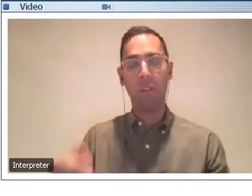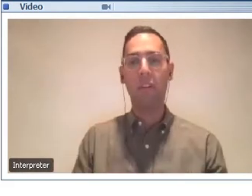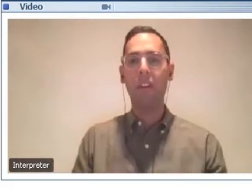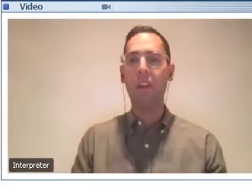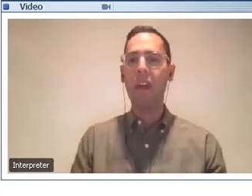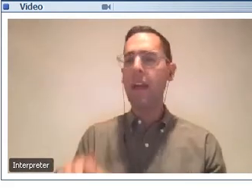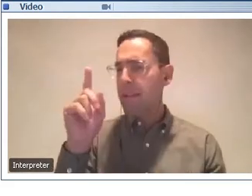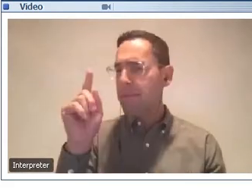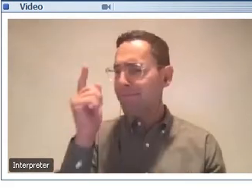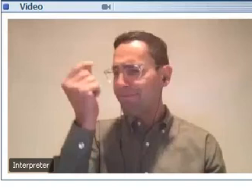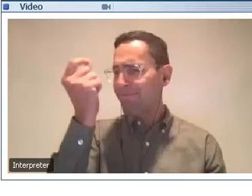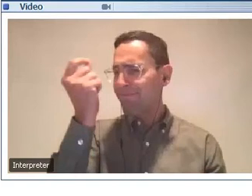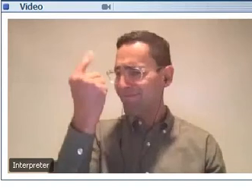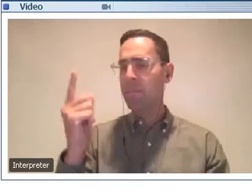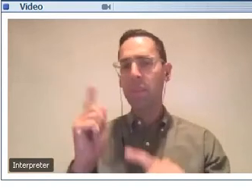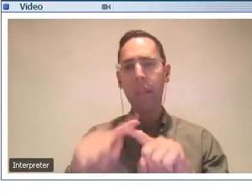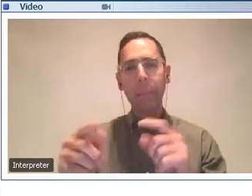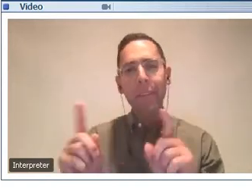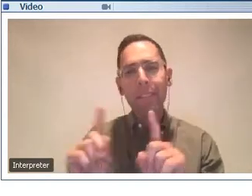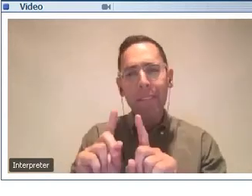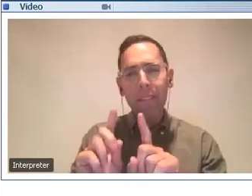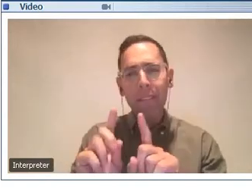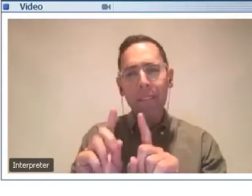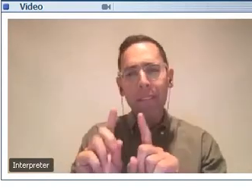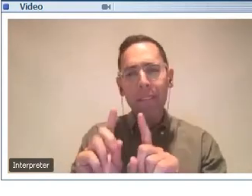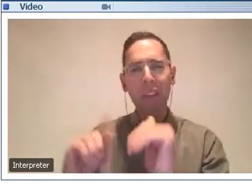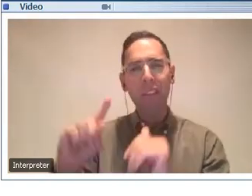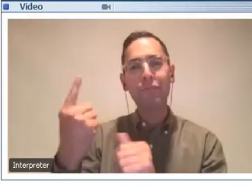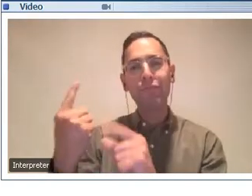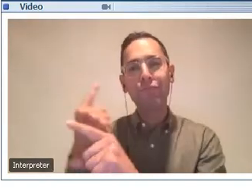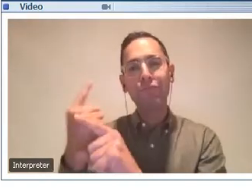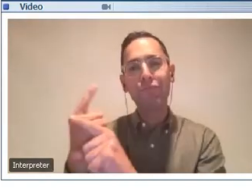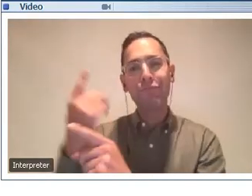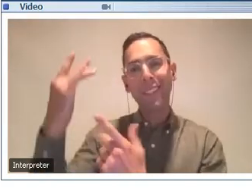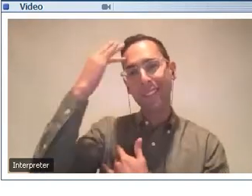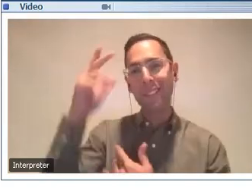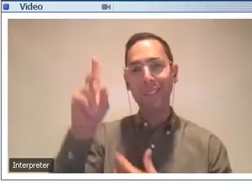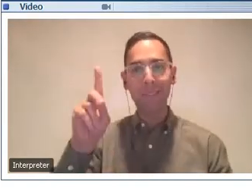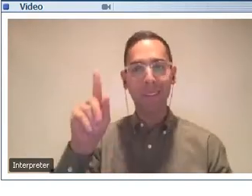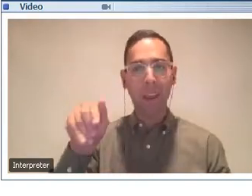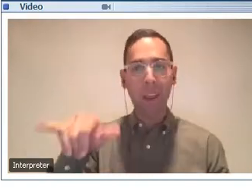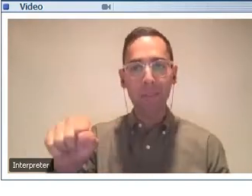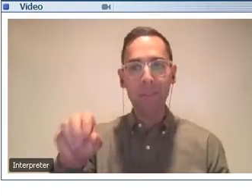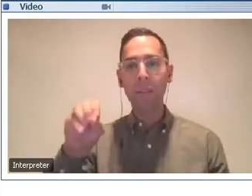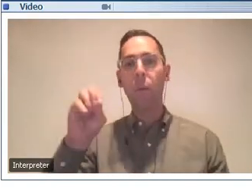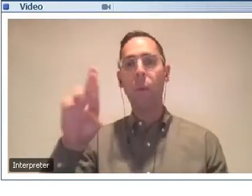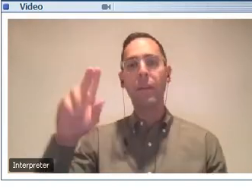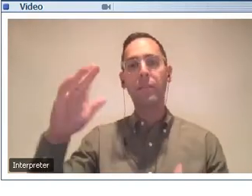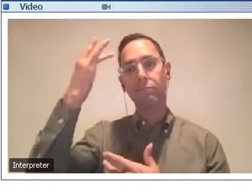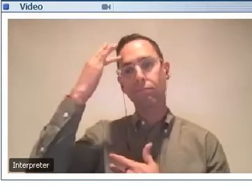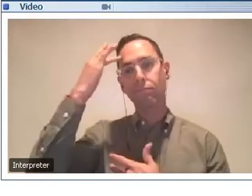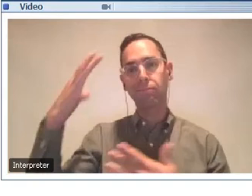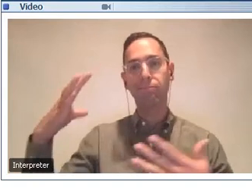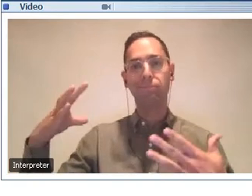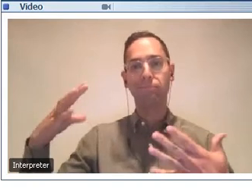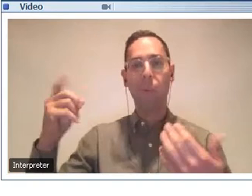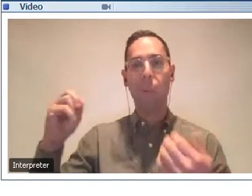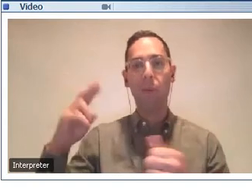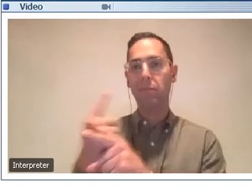or vacation days or paid time off. One is that, in general, paid family and medical leave